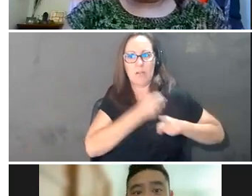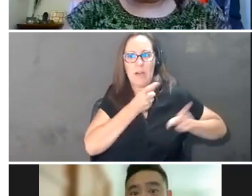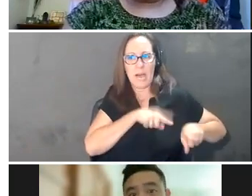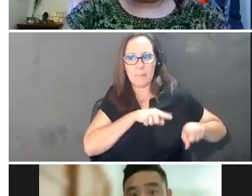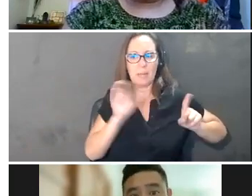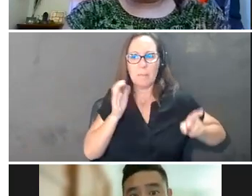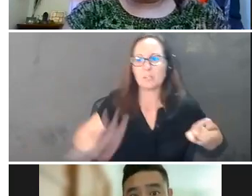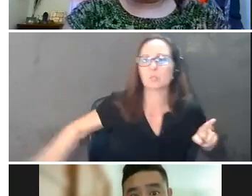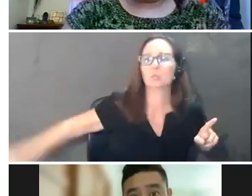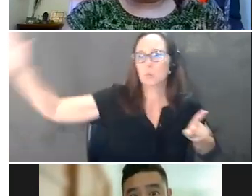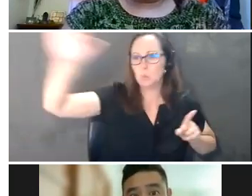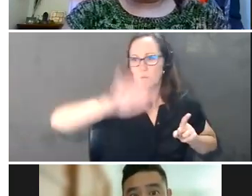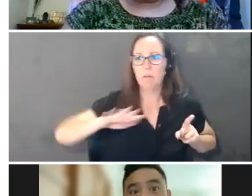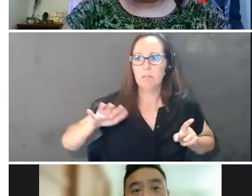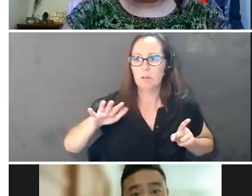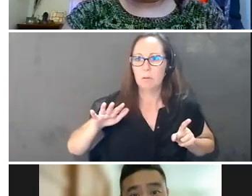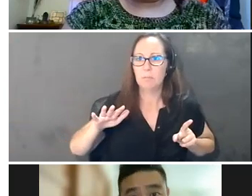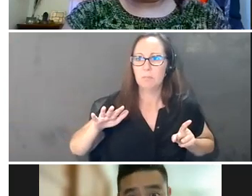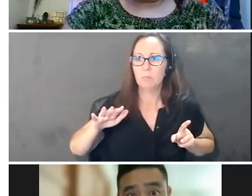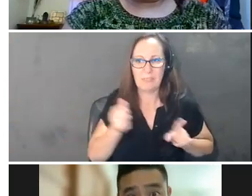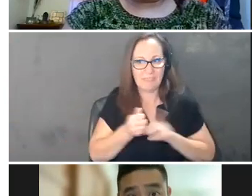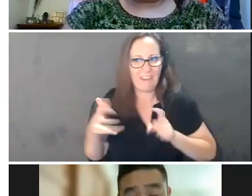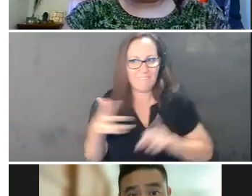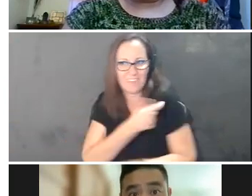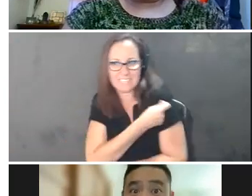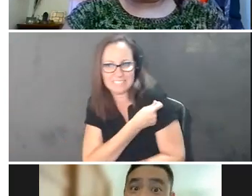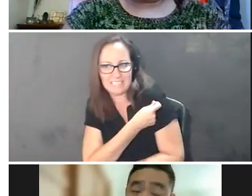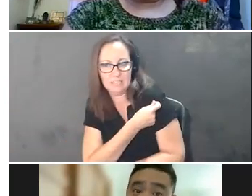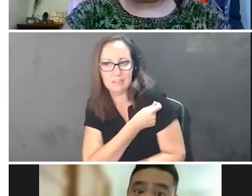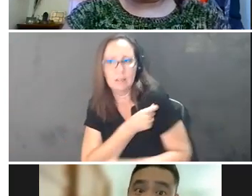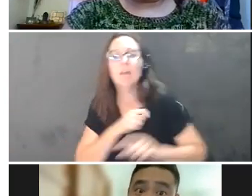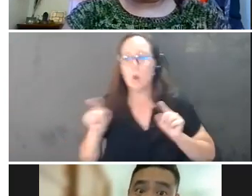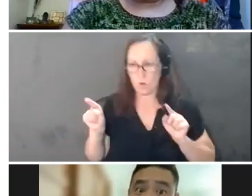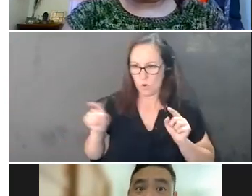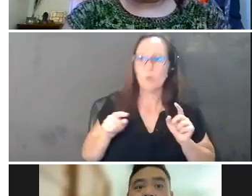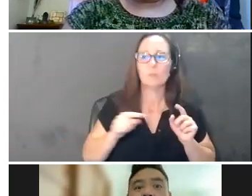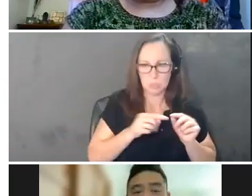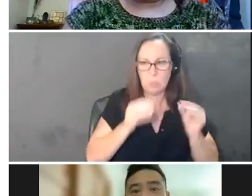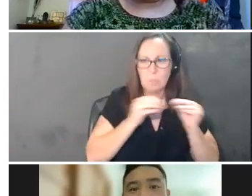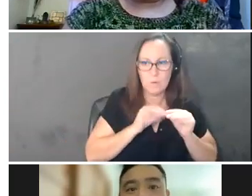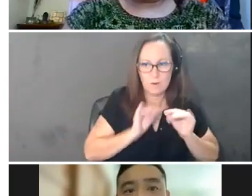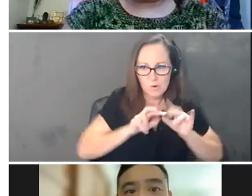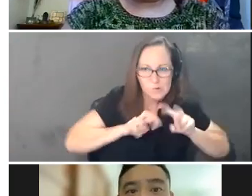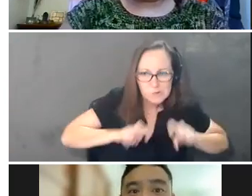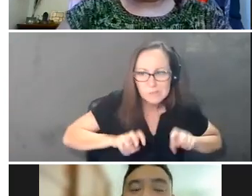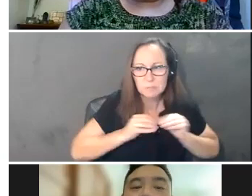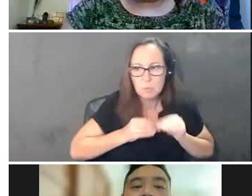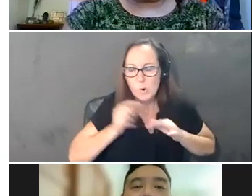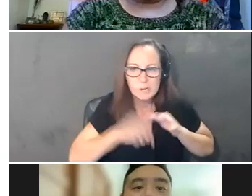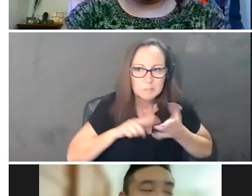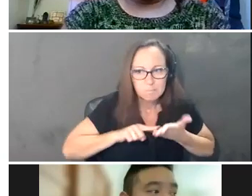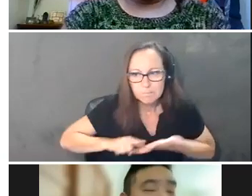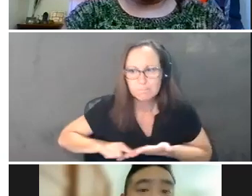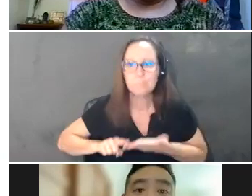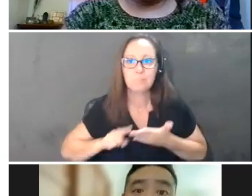in this group of people who've never had the vaccine. Okay, we've got a statistical basis there now. Let's dive into that further, right? And so when they dove into that further,